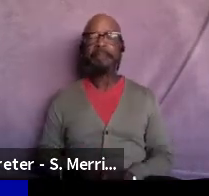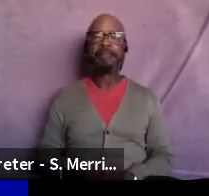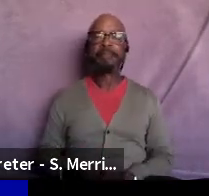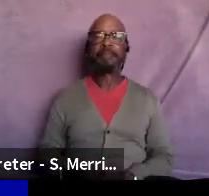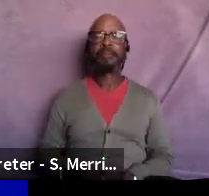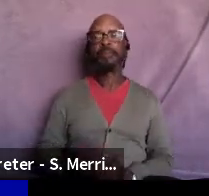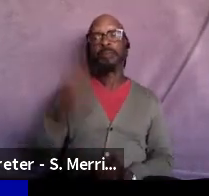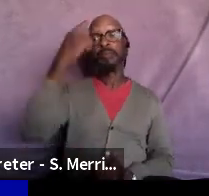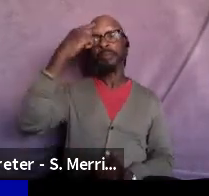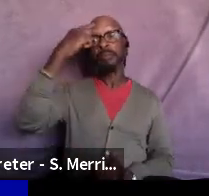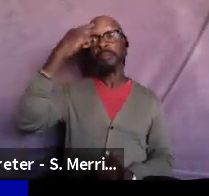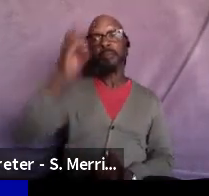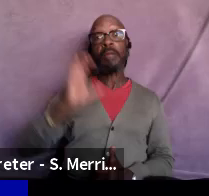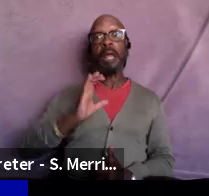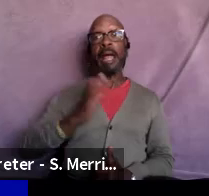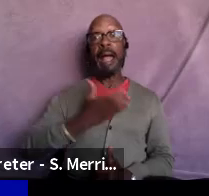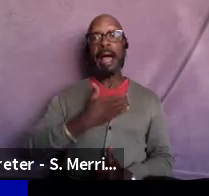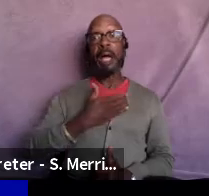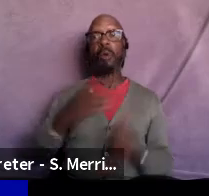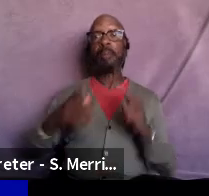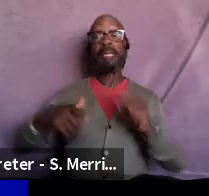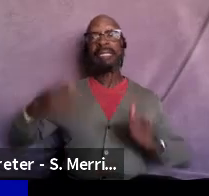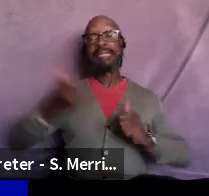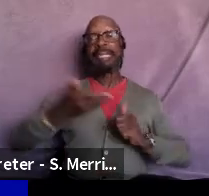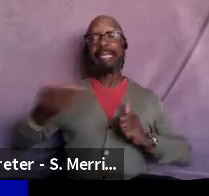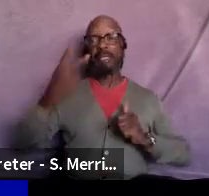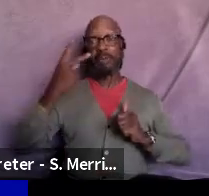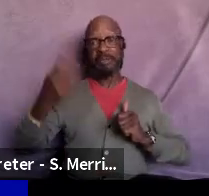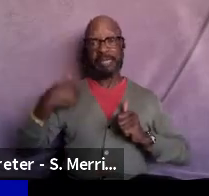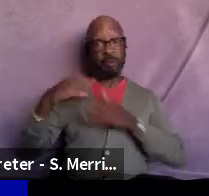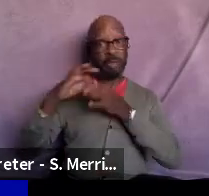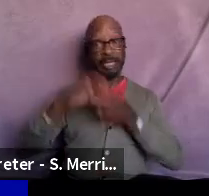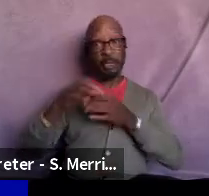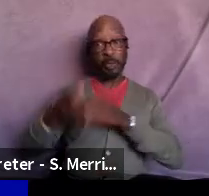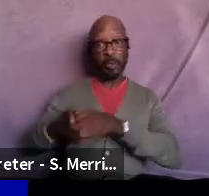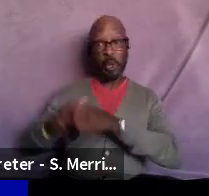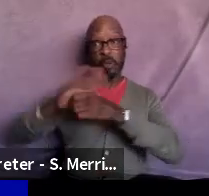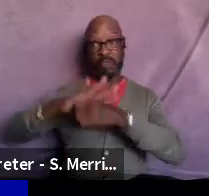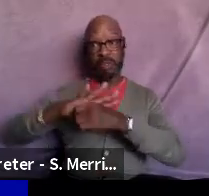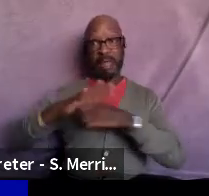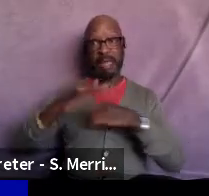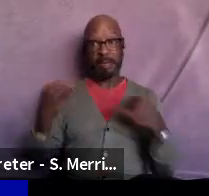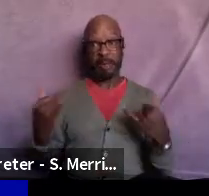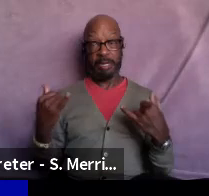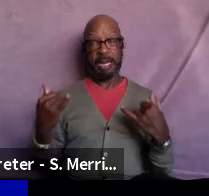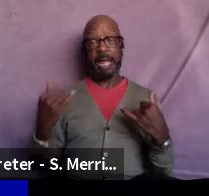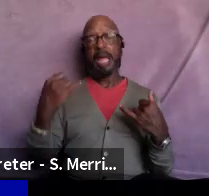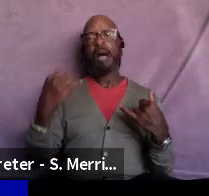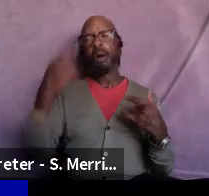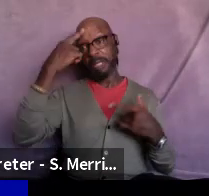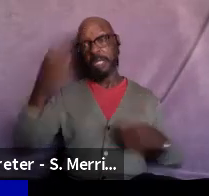our biggest things that we've seen with regards to COVID-19 at the moment are the crisis standards of